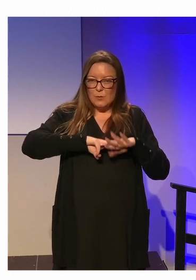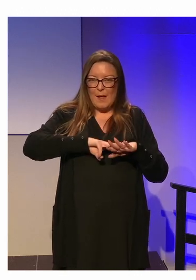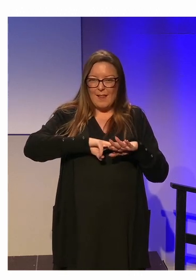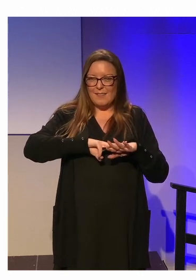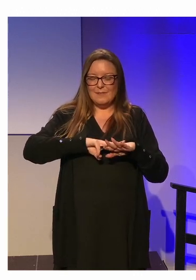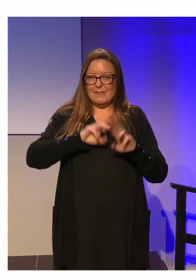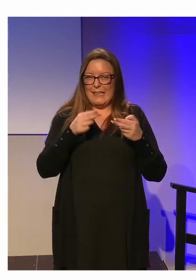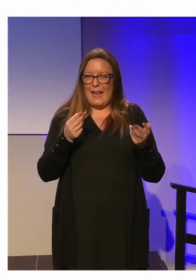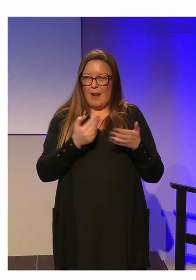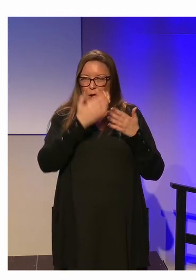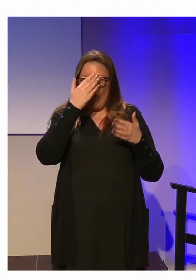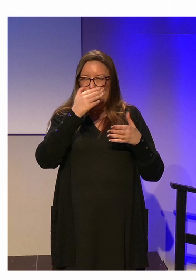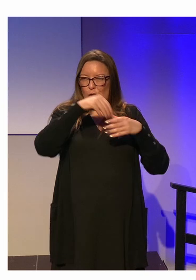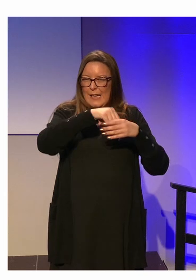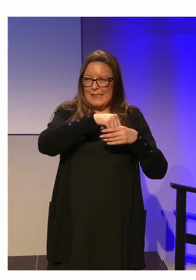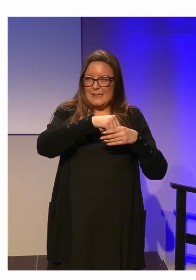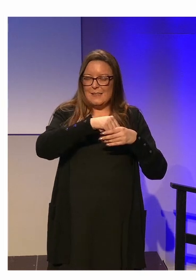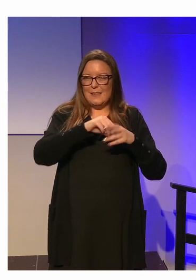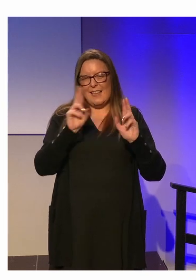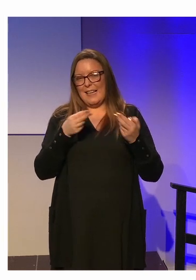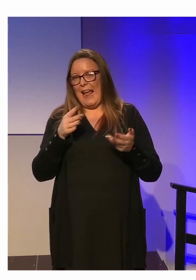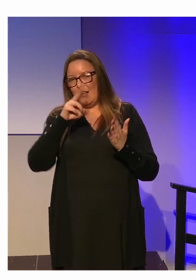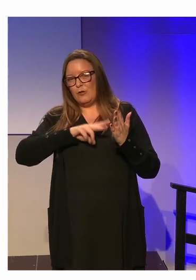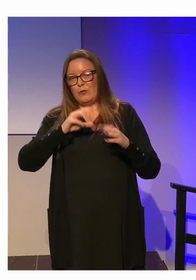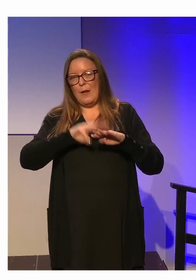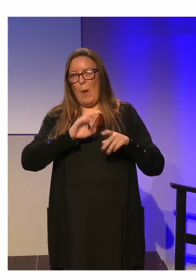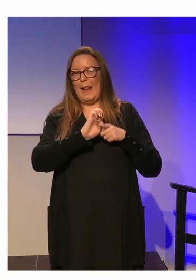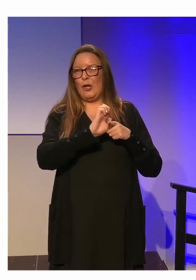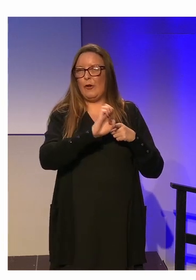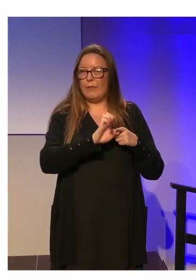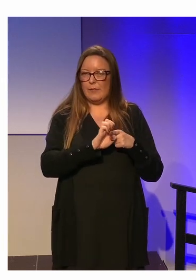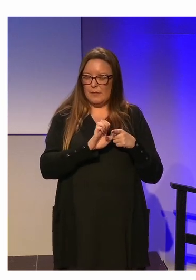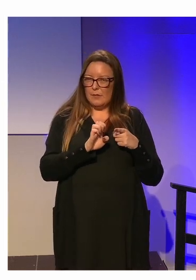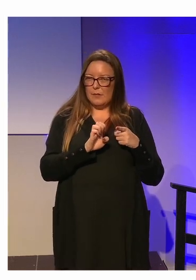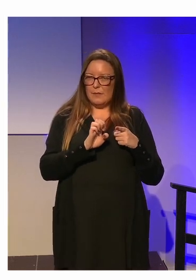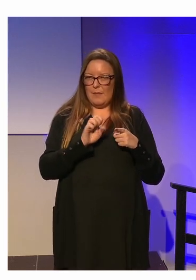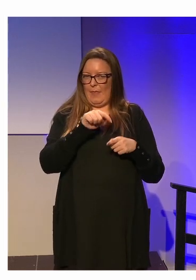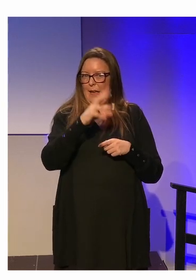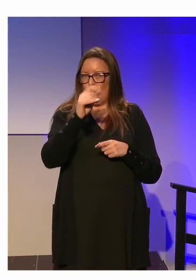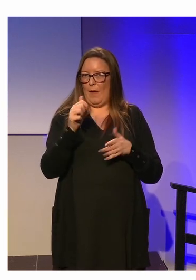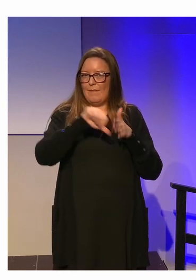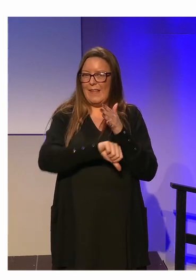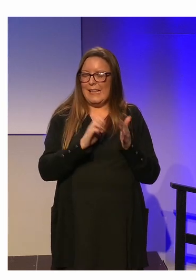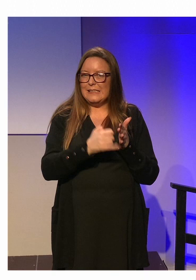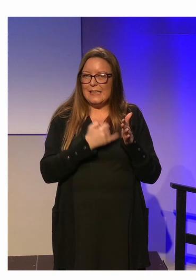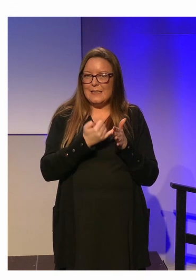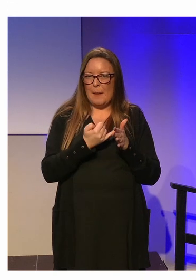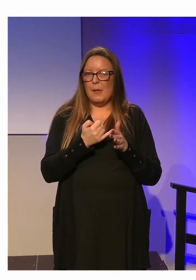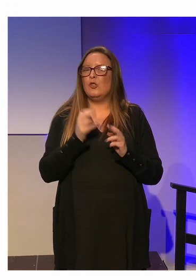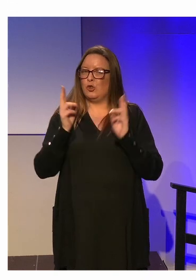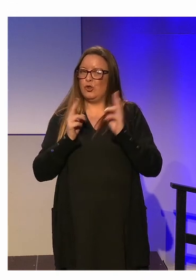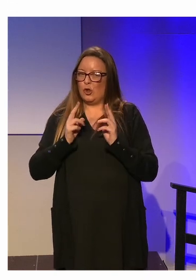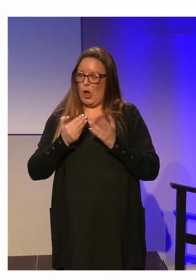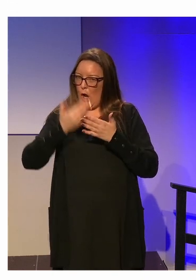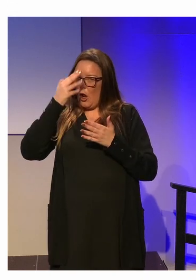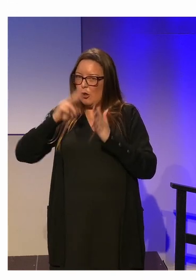content. That's what we would say now. Well, she can't read well enough to learn that, so that's why she failed that exam. So she's got to learn to read better to